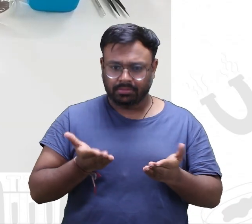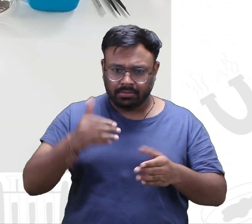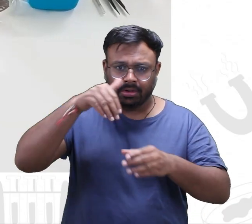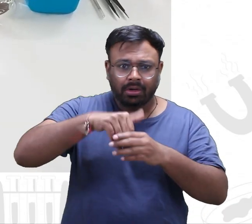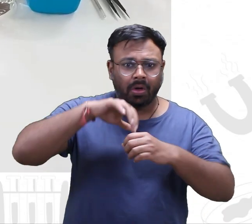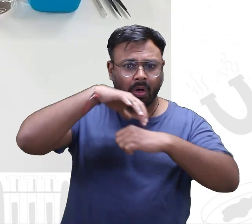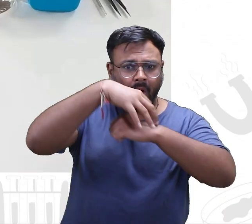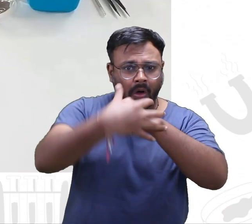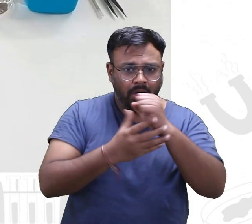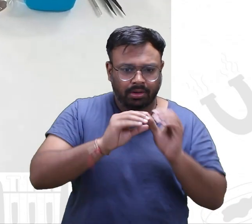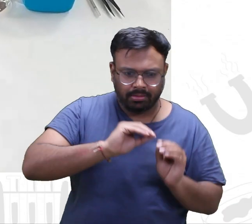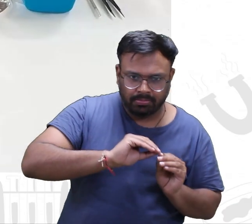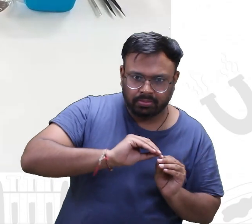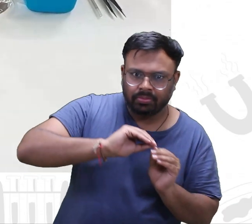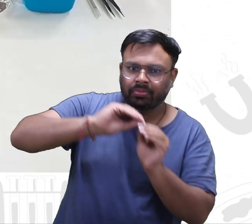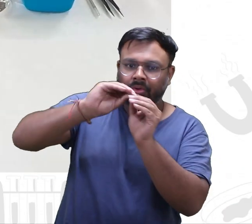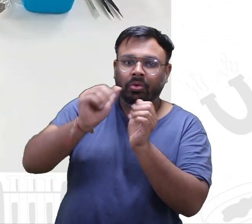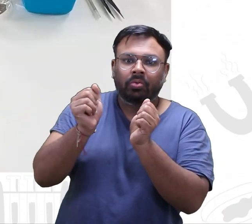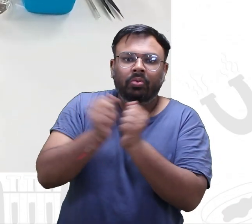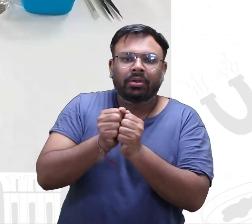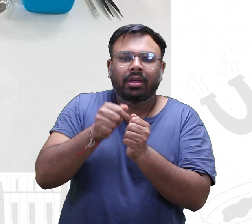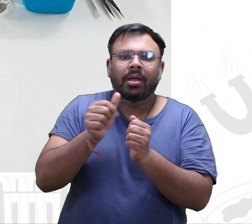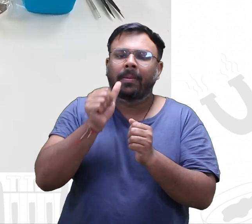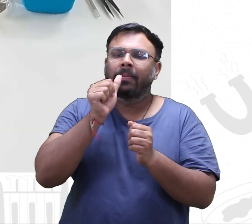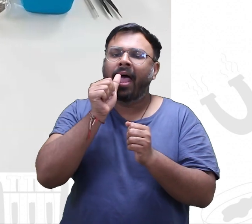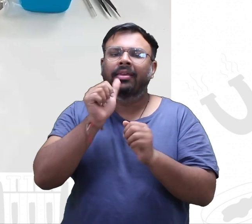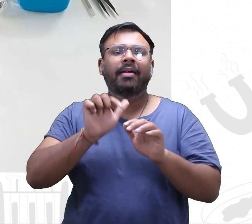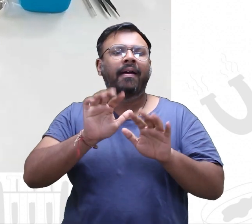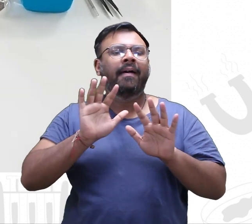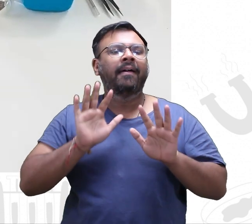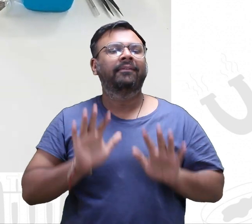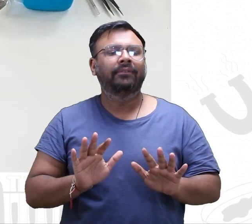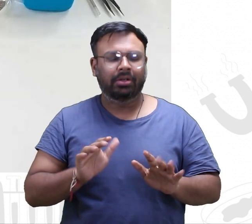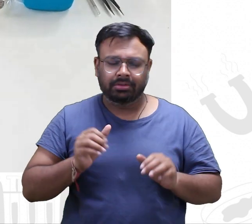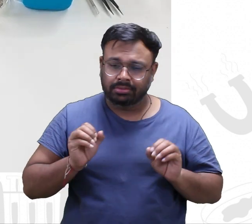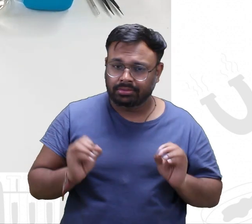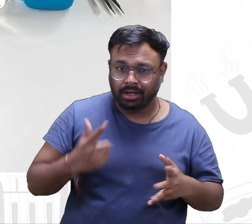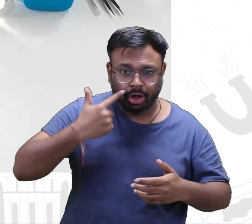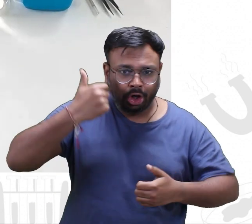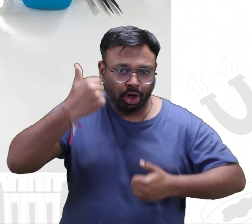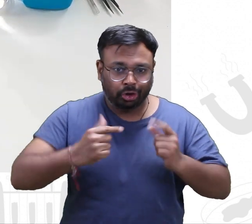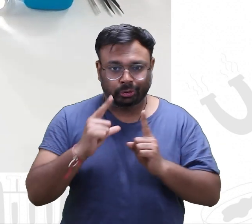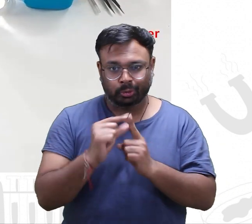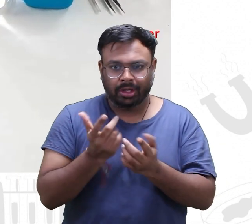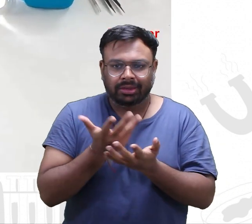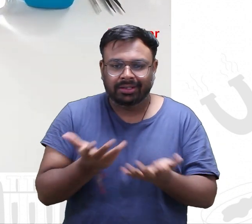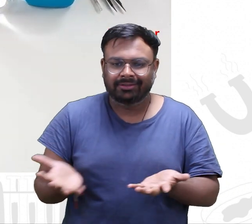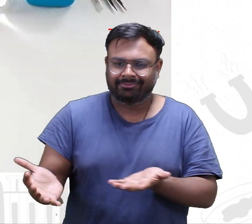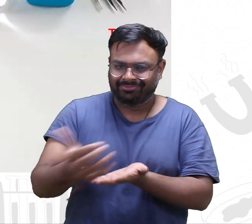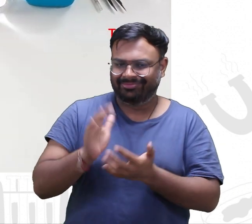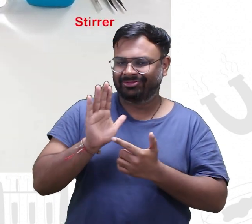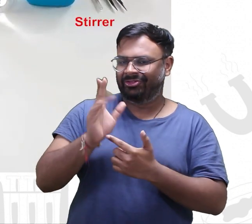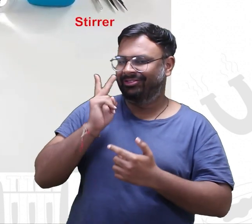the fluid medium. It is possible only in fluids. To perform the experiment, we require a